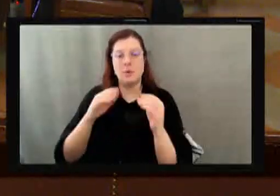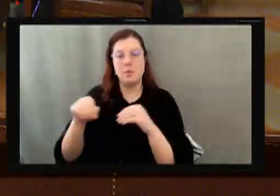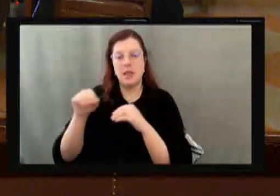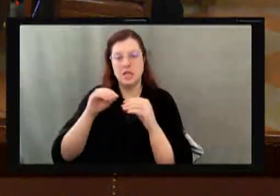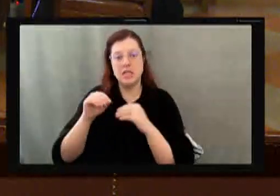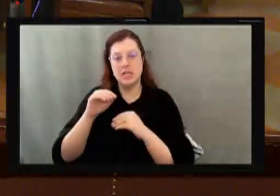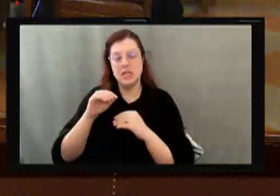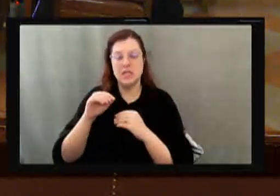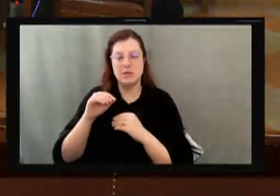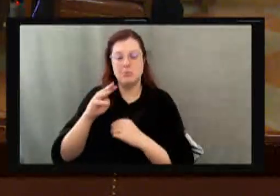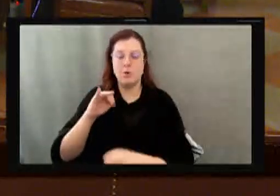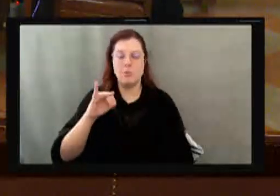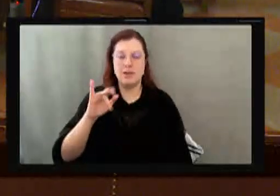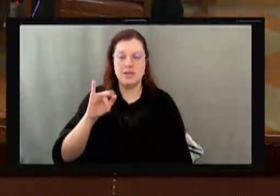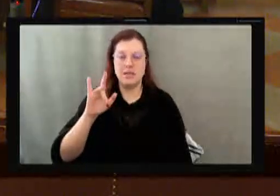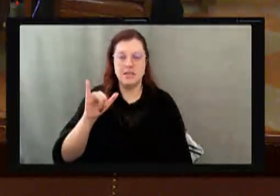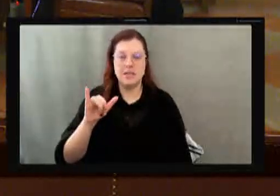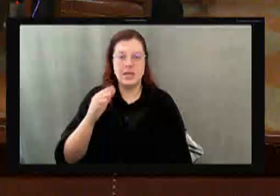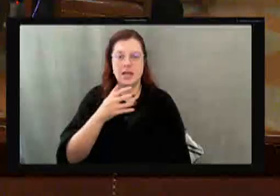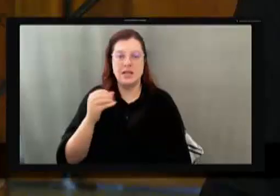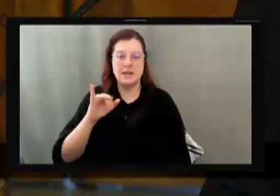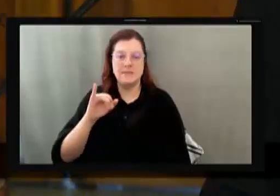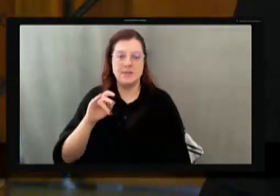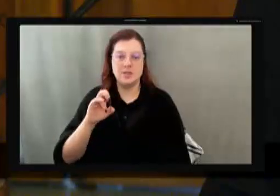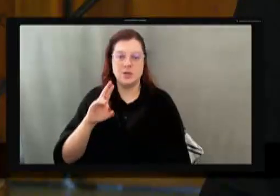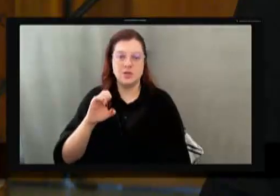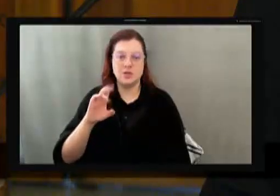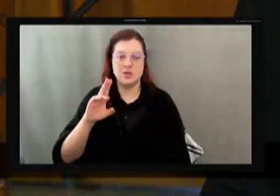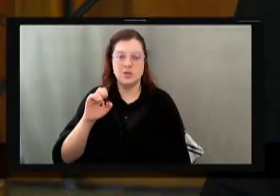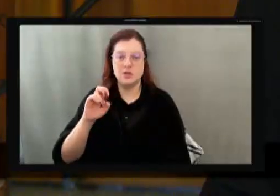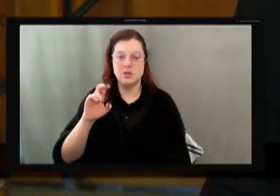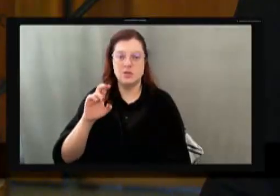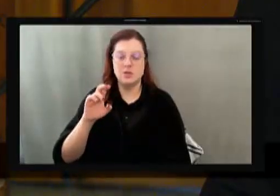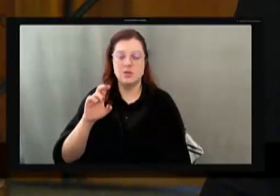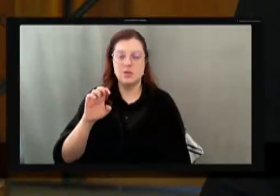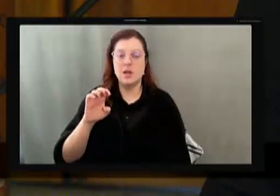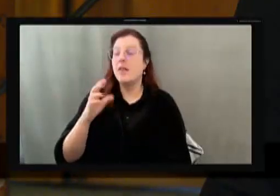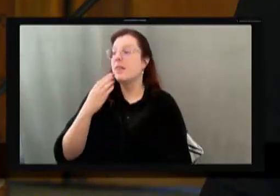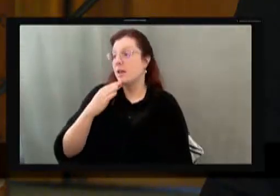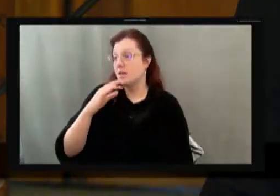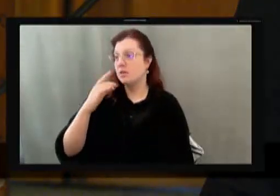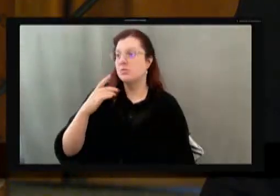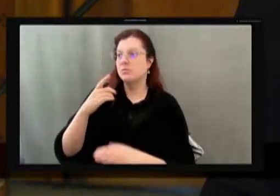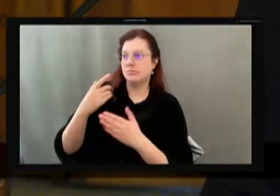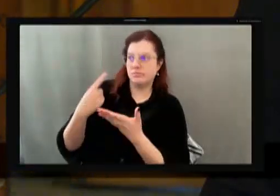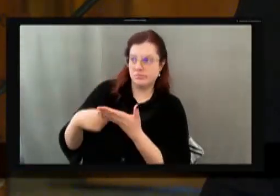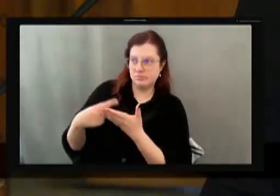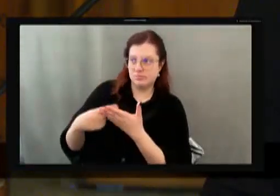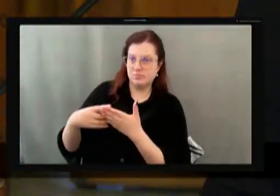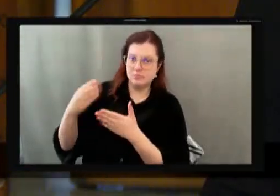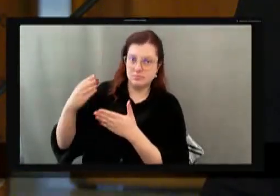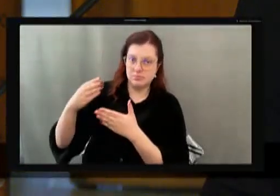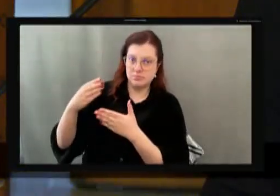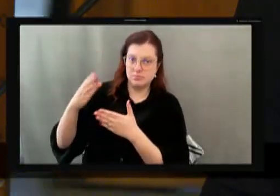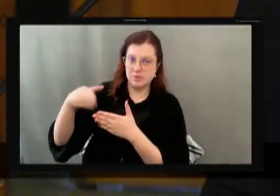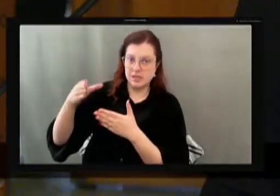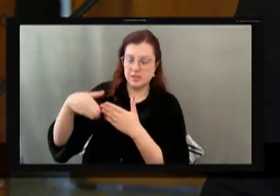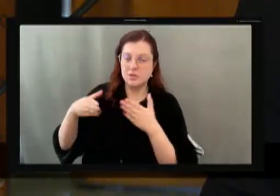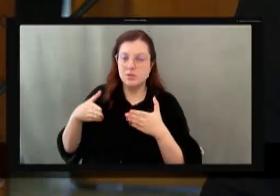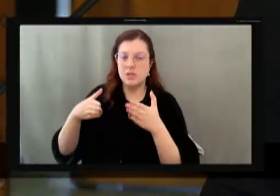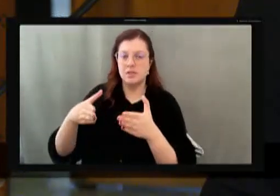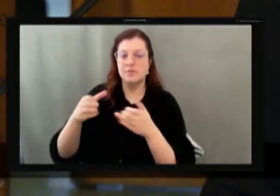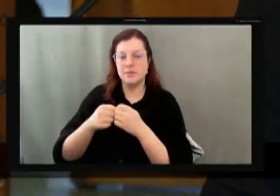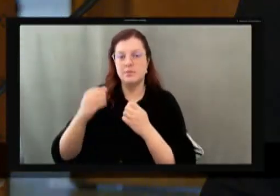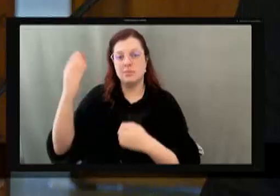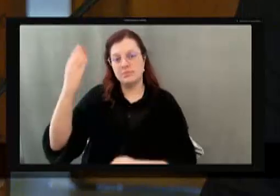today. Earlier this year, we had a post agenda on complete streets and a presentation with the kind of